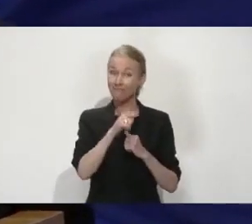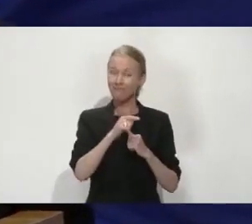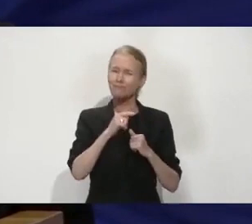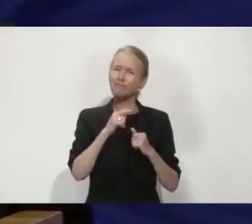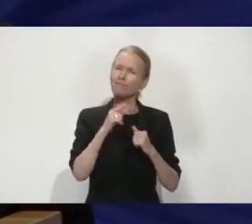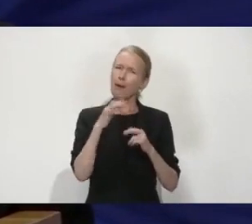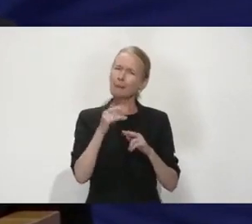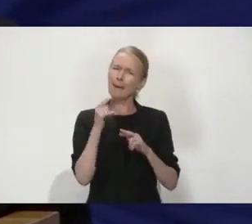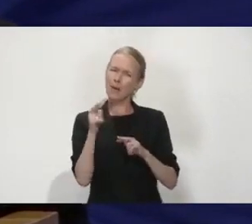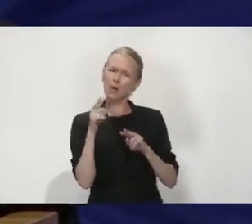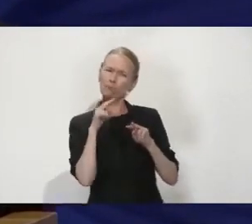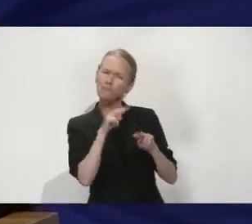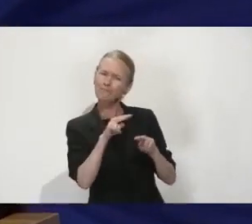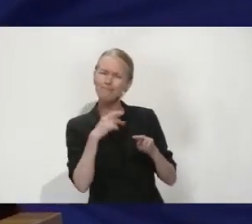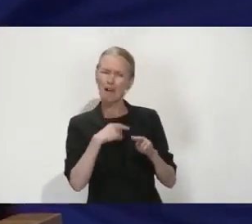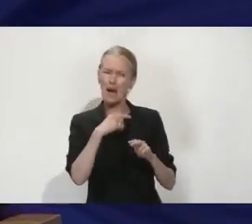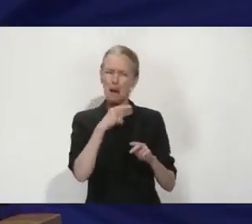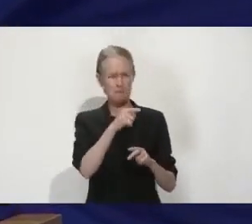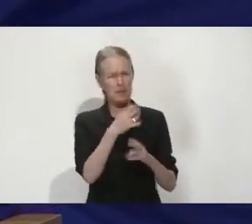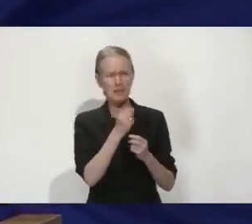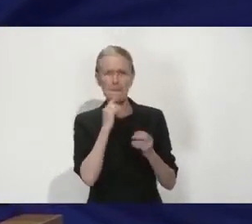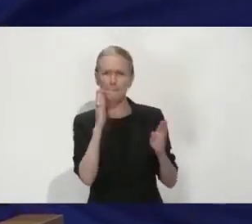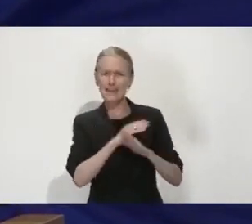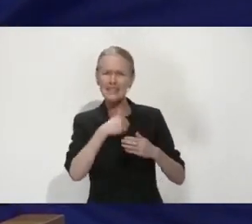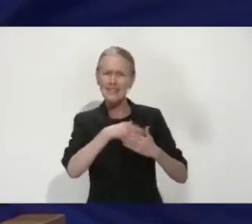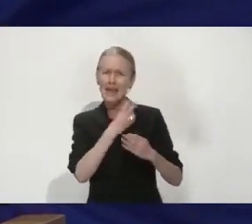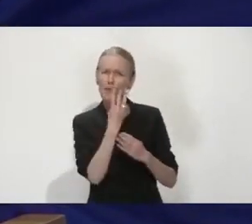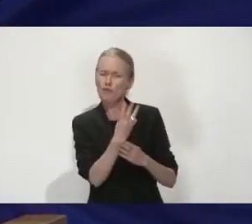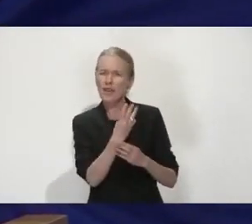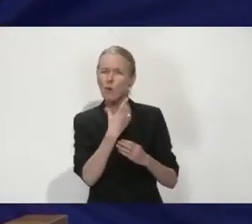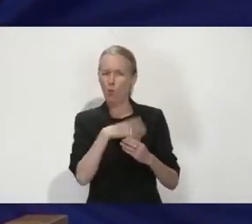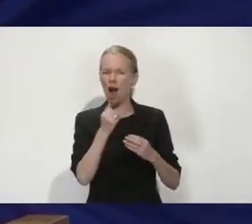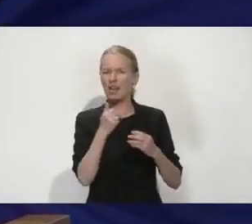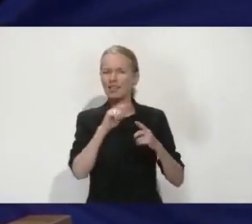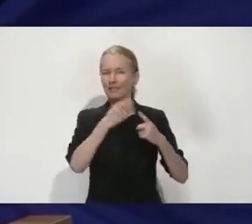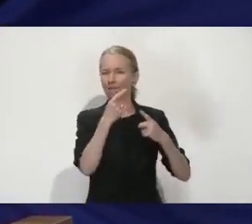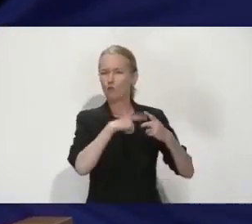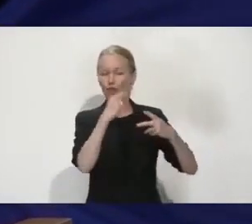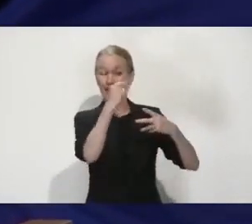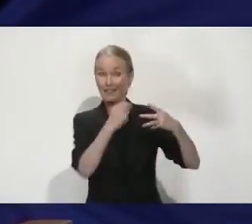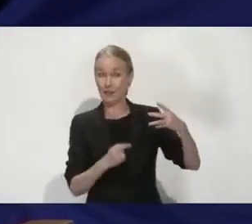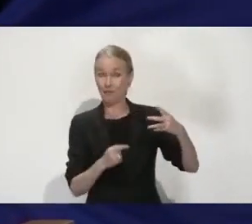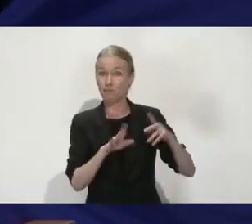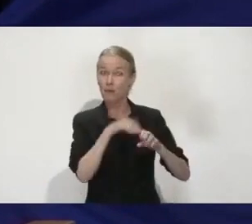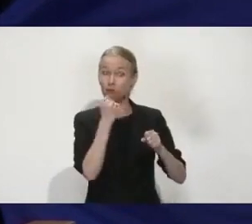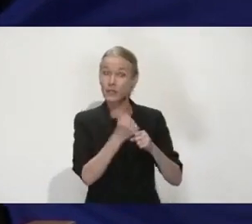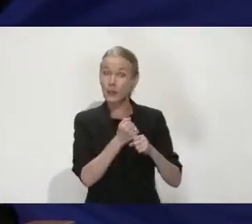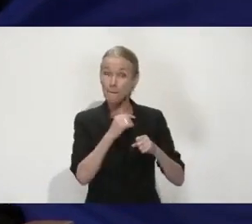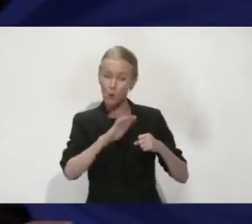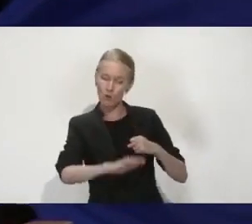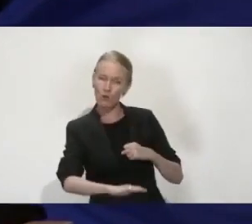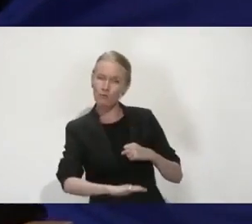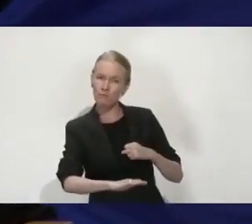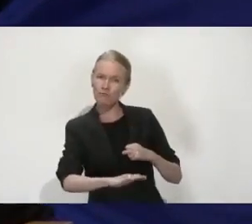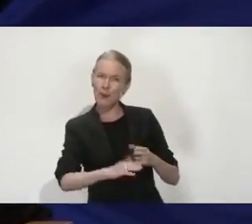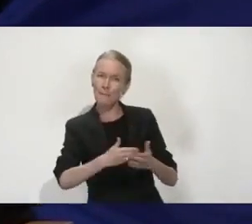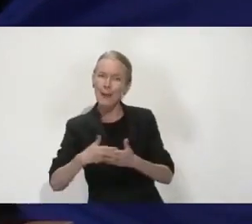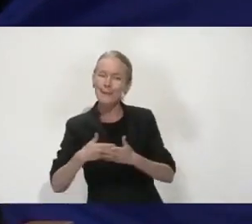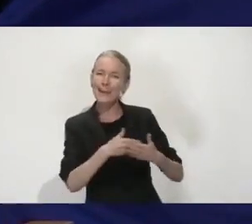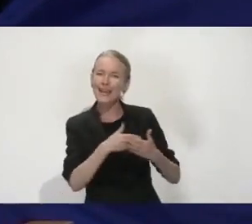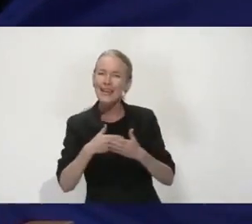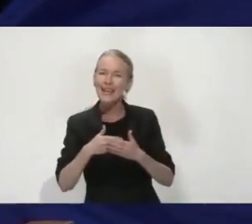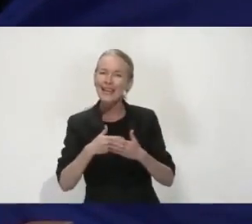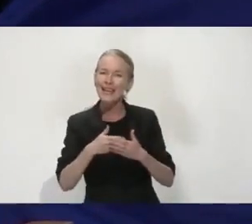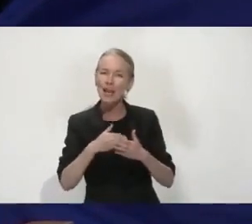tests might not have been done can range over a number of reasons. They could be that it was a child under 6 months, that they